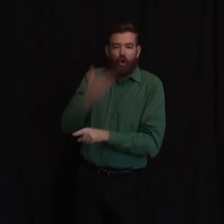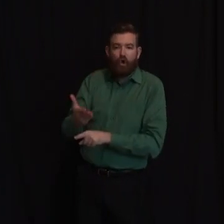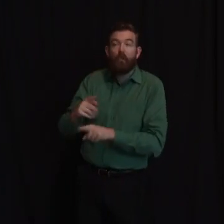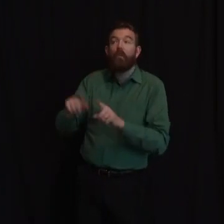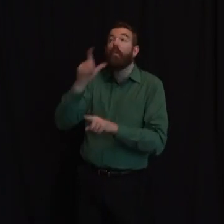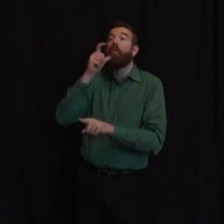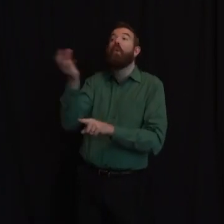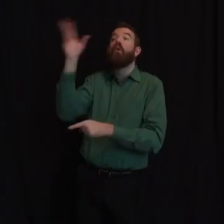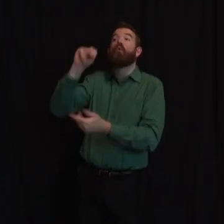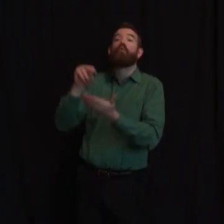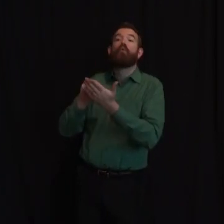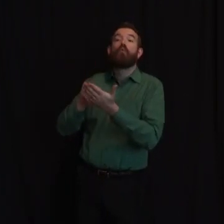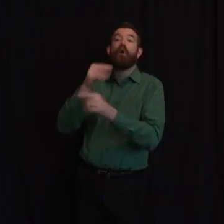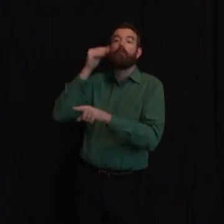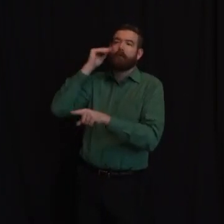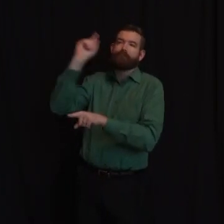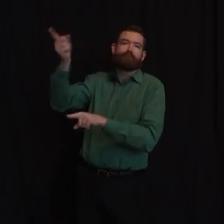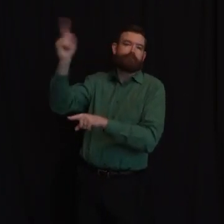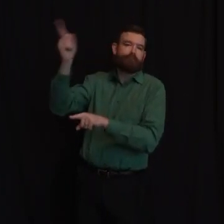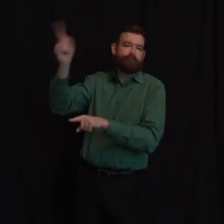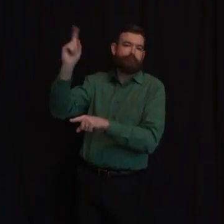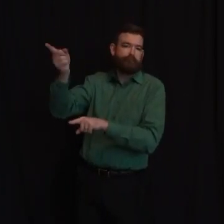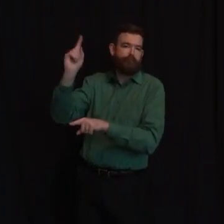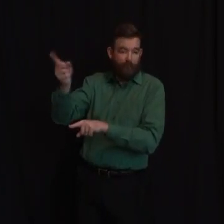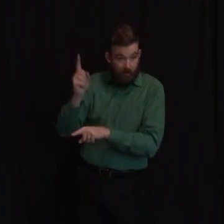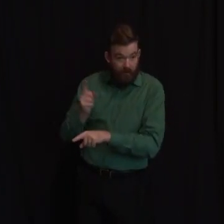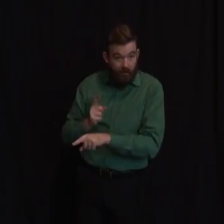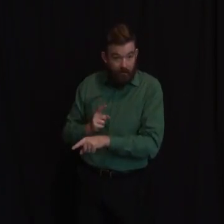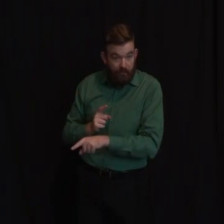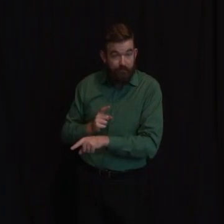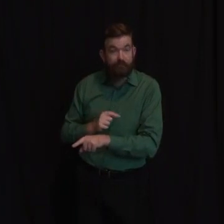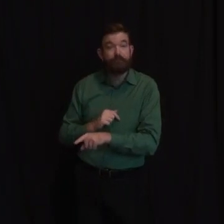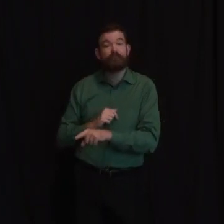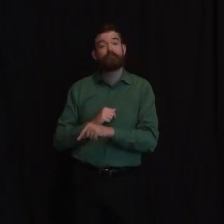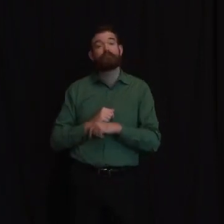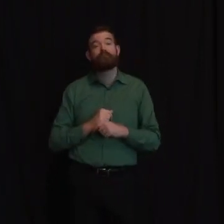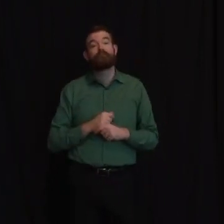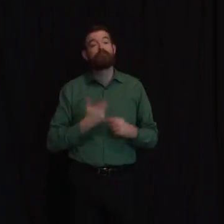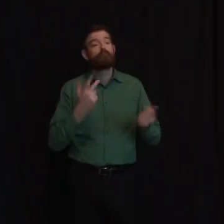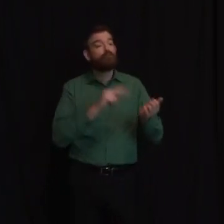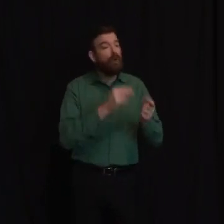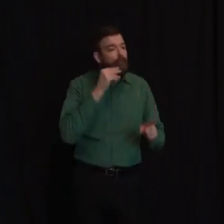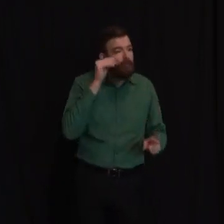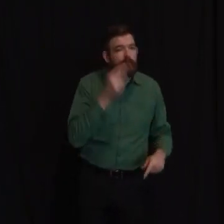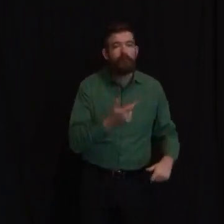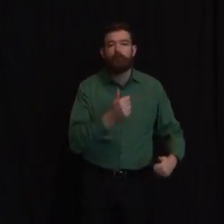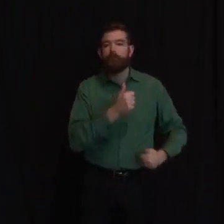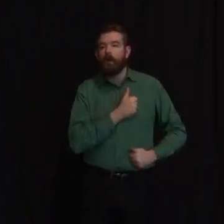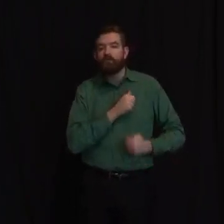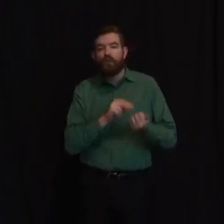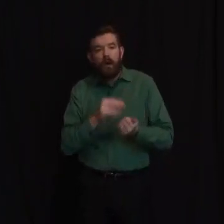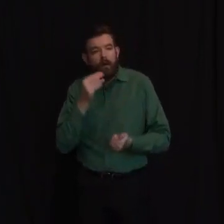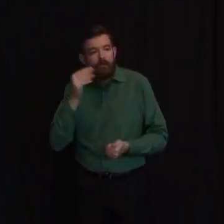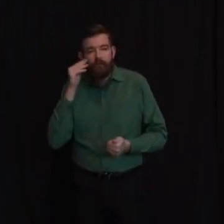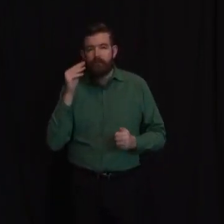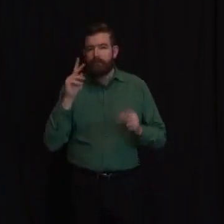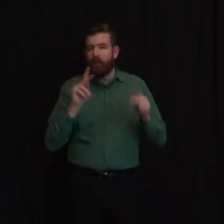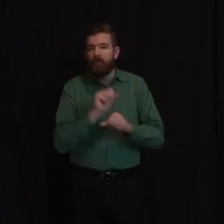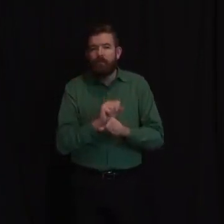for developmentally disabled, a veterans home, etc. Judy, do you want to jump in on some of this? Sure. Let me start with the